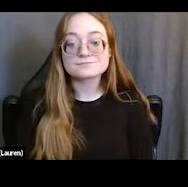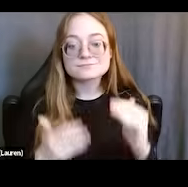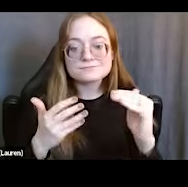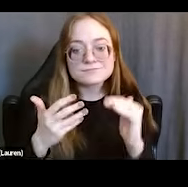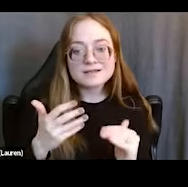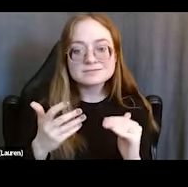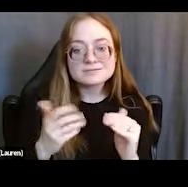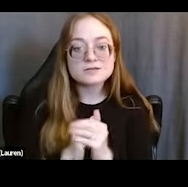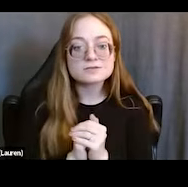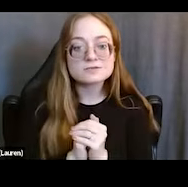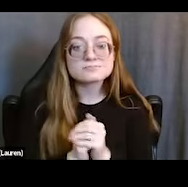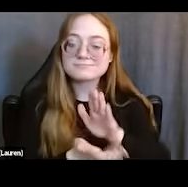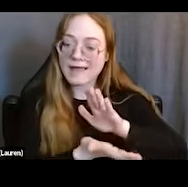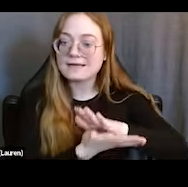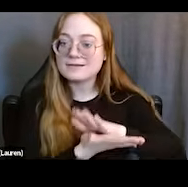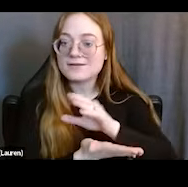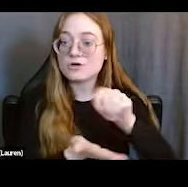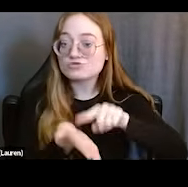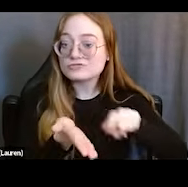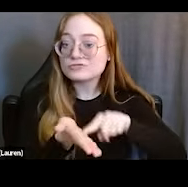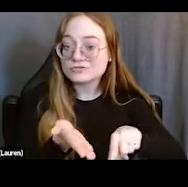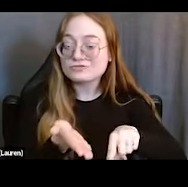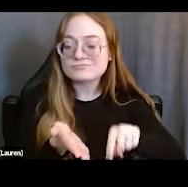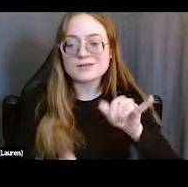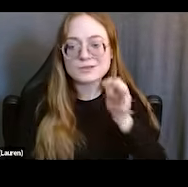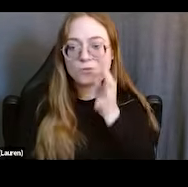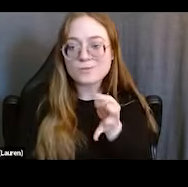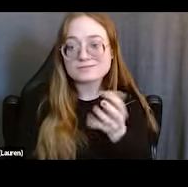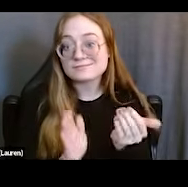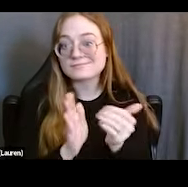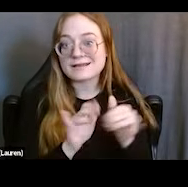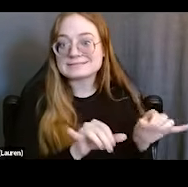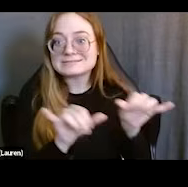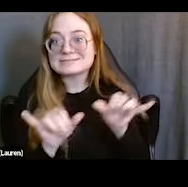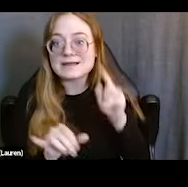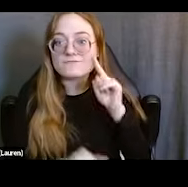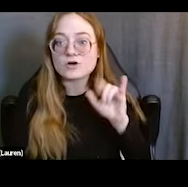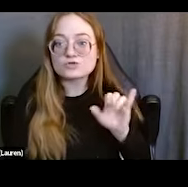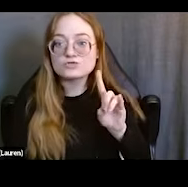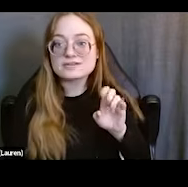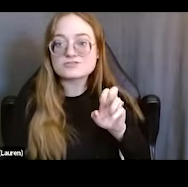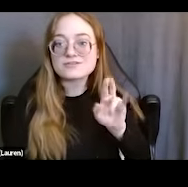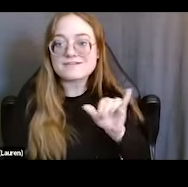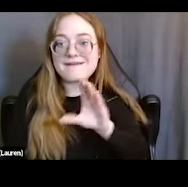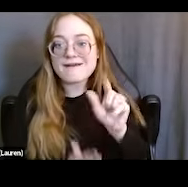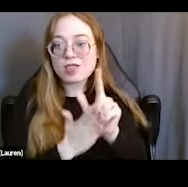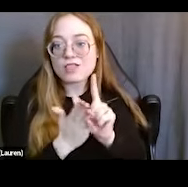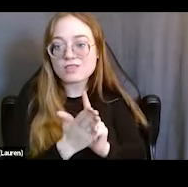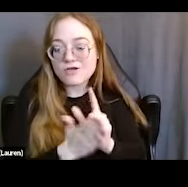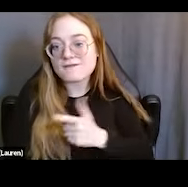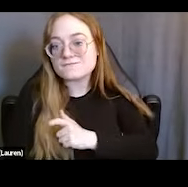be academia and research, which is almost identical to the judiciary and law enforcement.